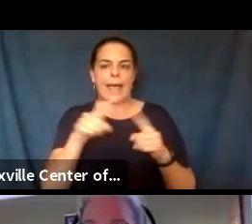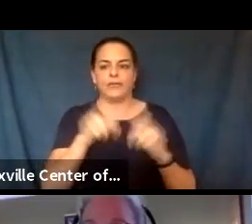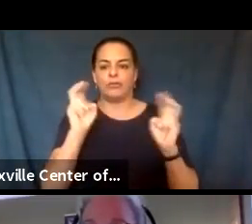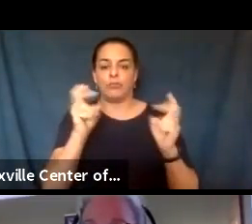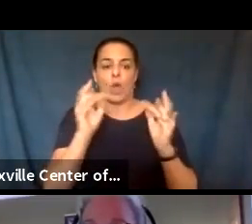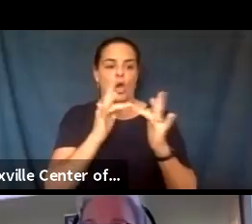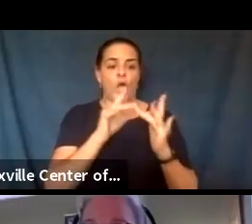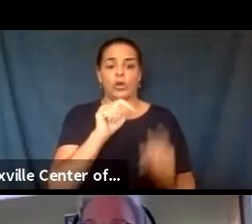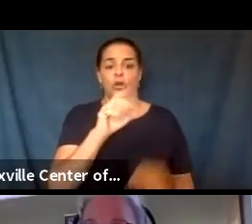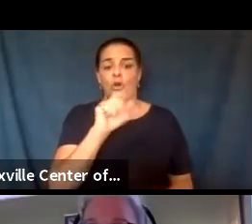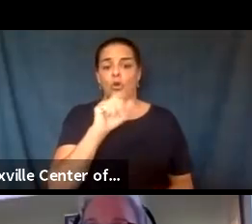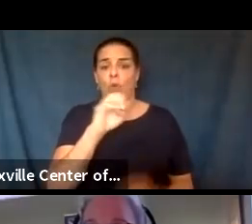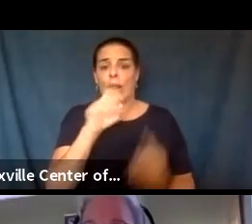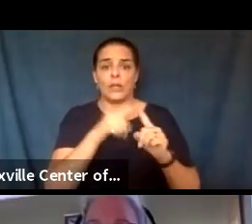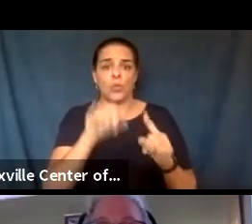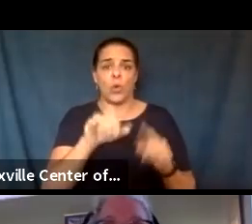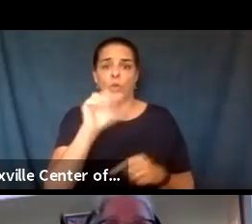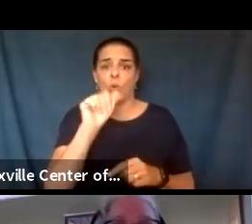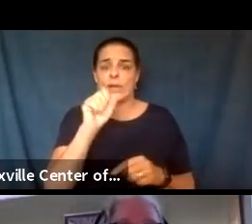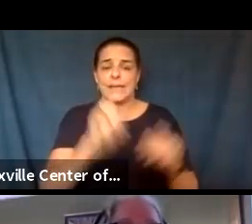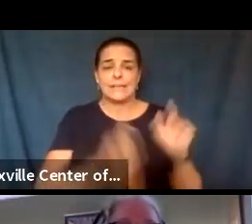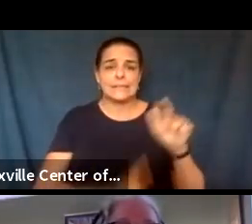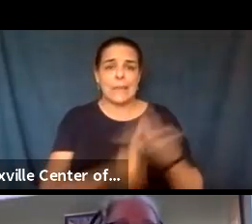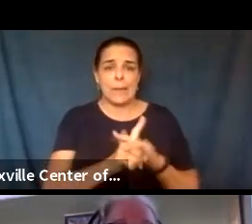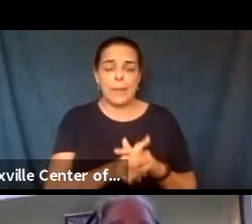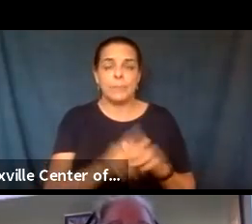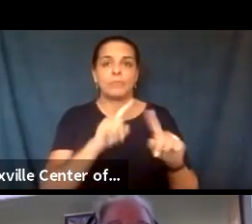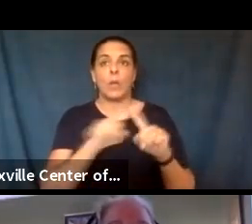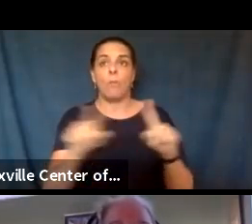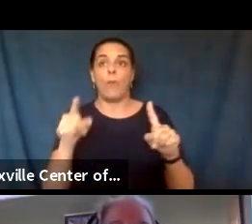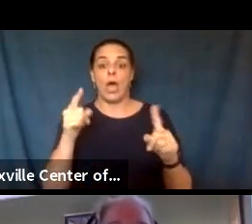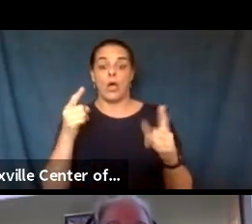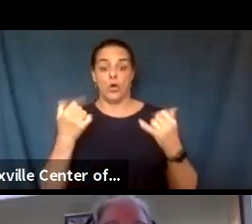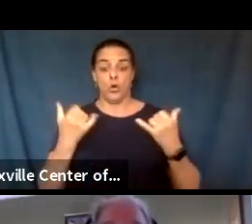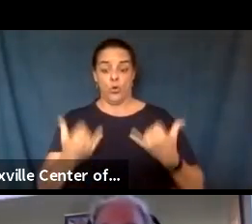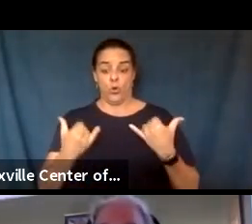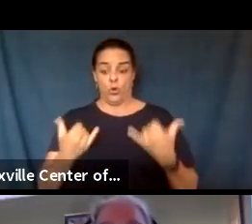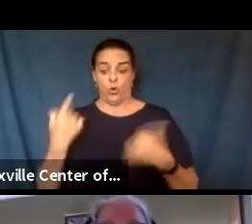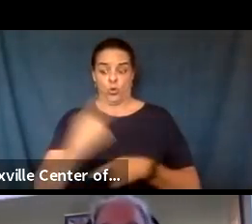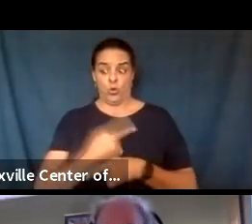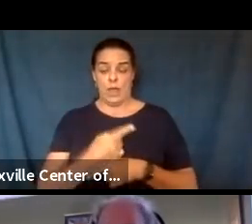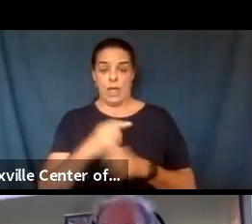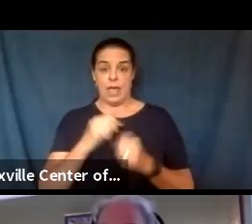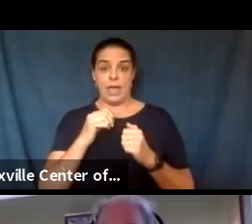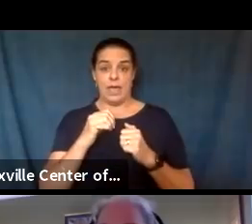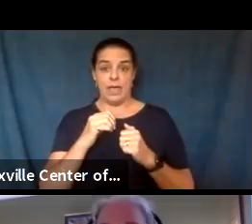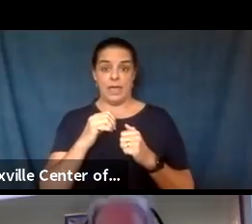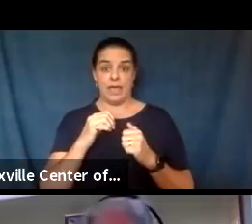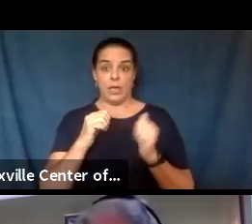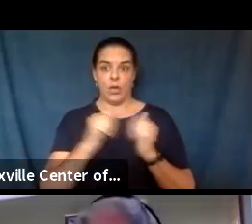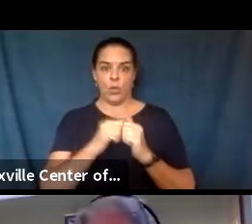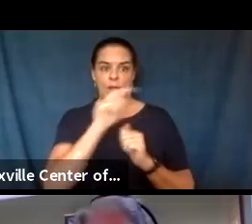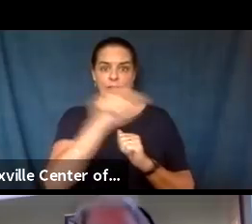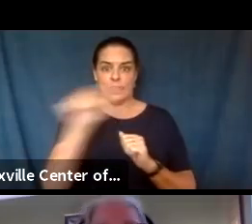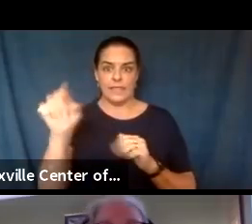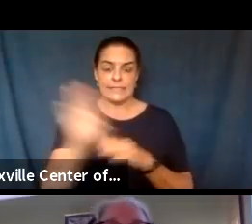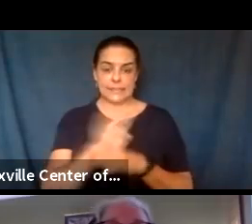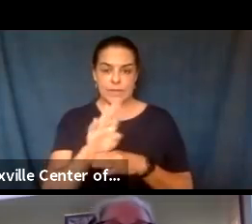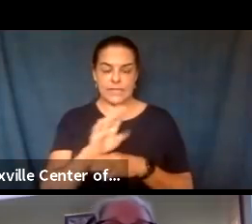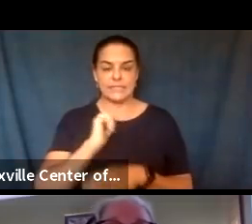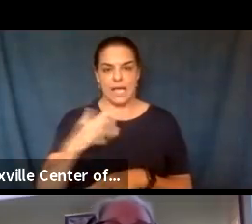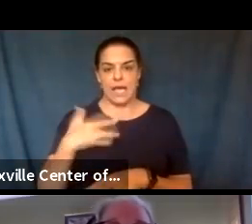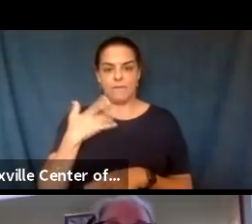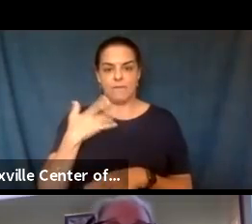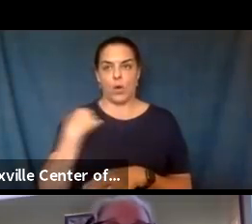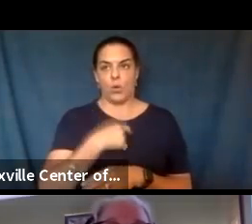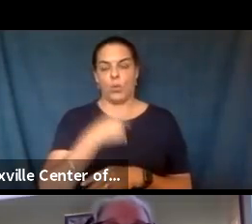those cases as they come up. But at this point today, with these businesses, I think we would